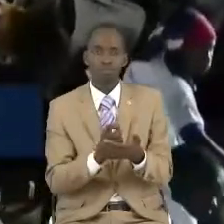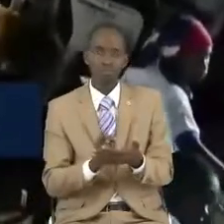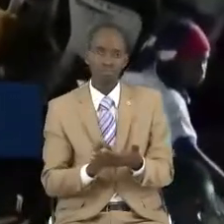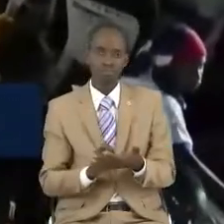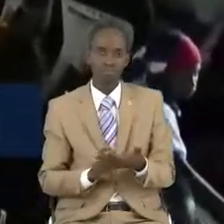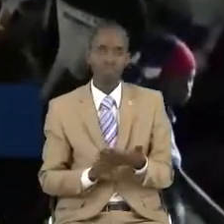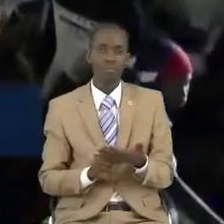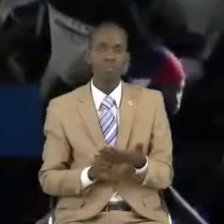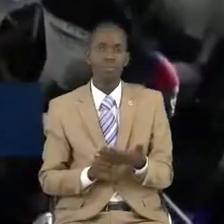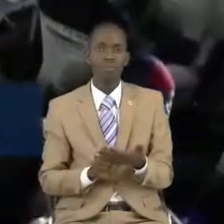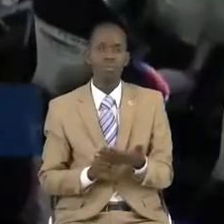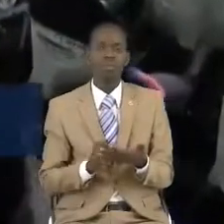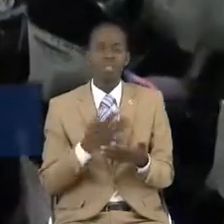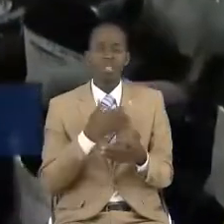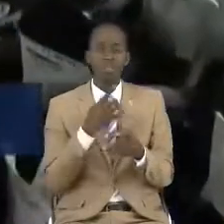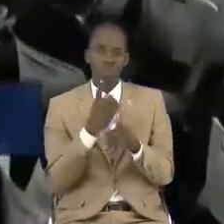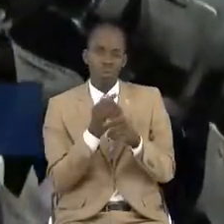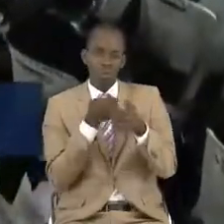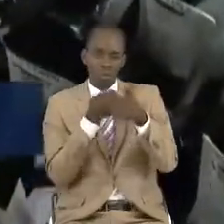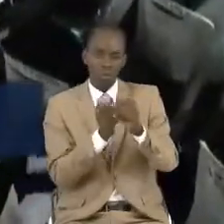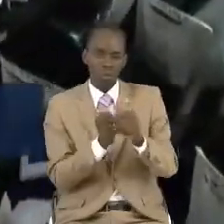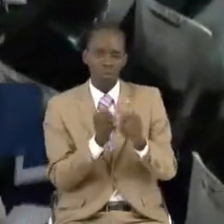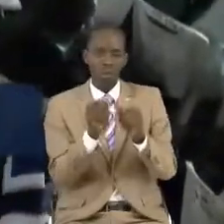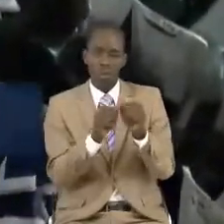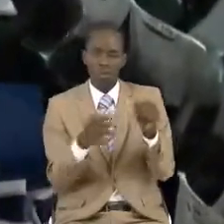and just follow the direction